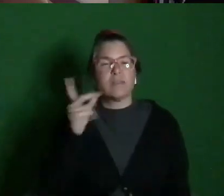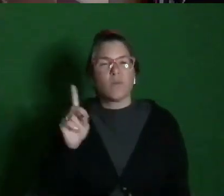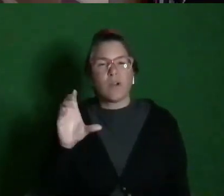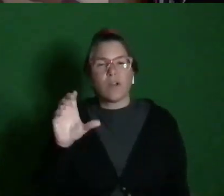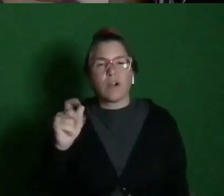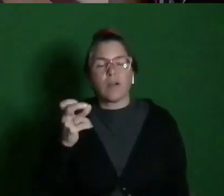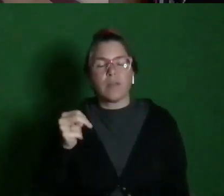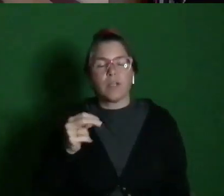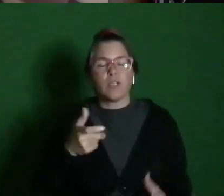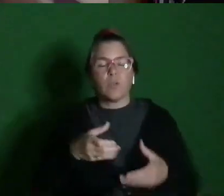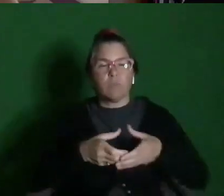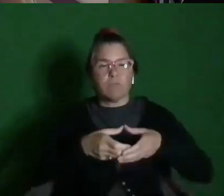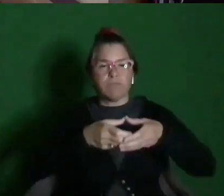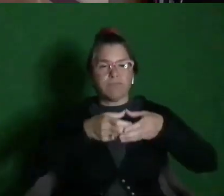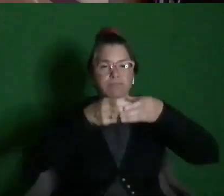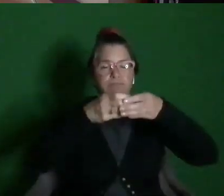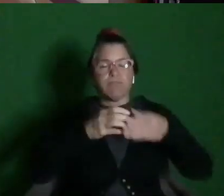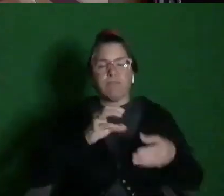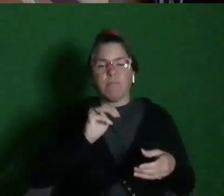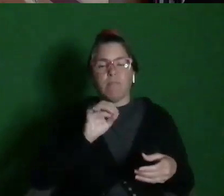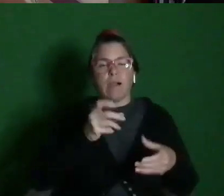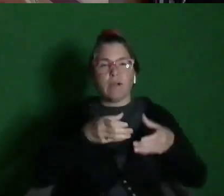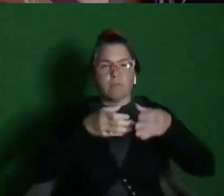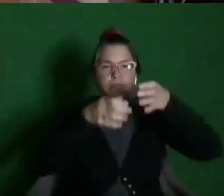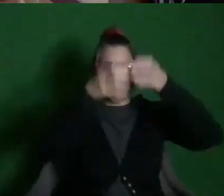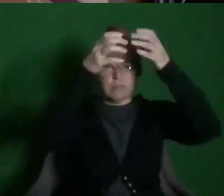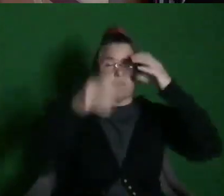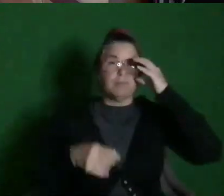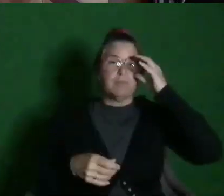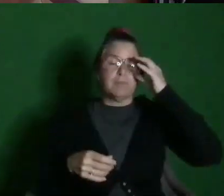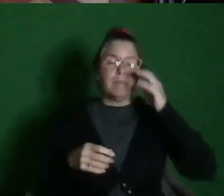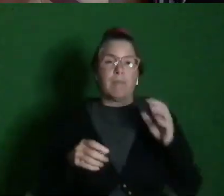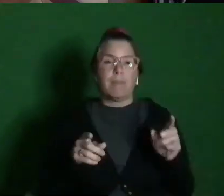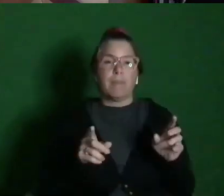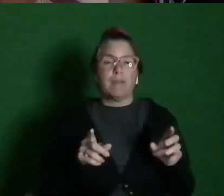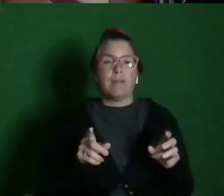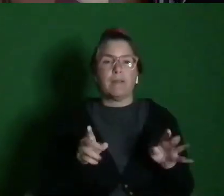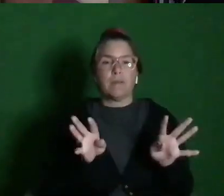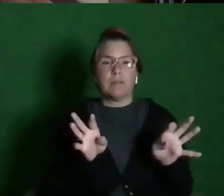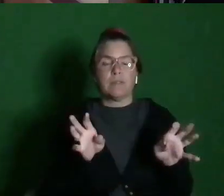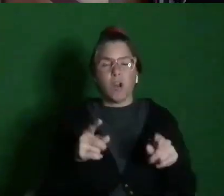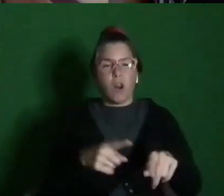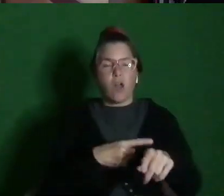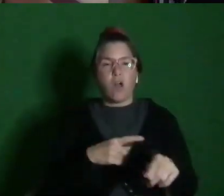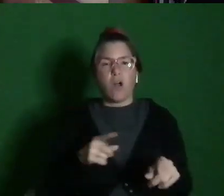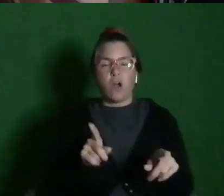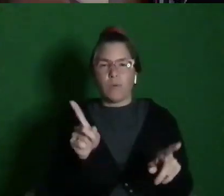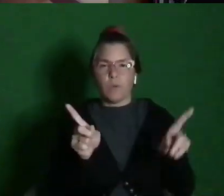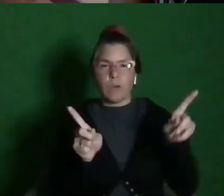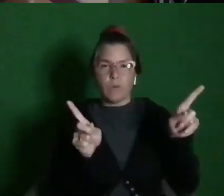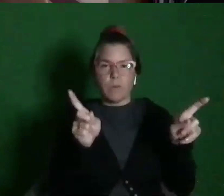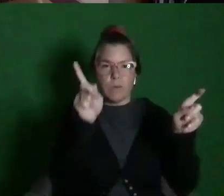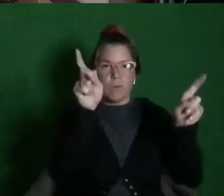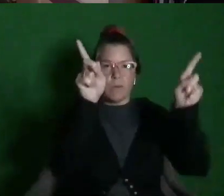these huge, really tall mounds, and their tentacles are like really like long and almost singular. And